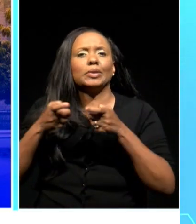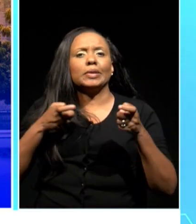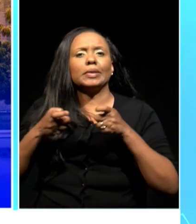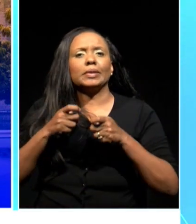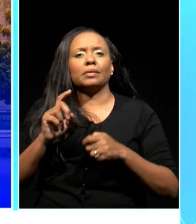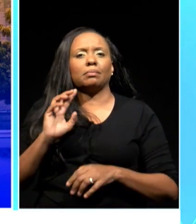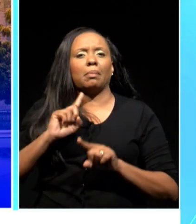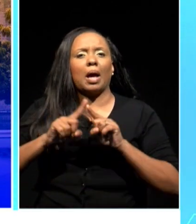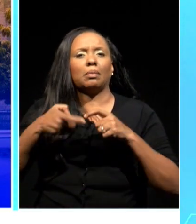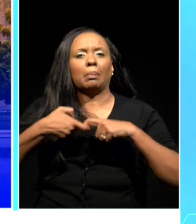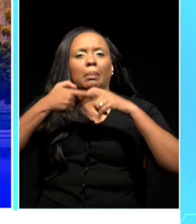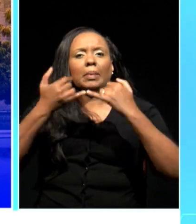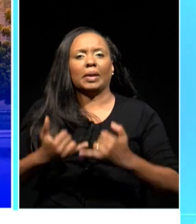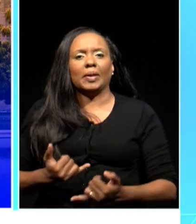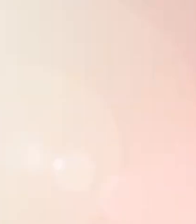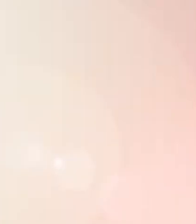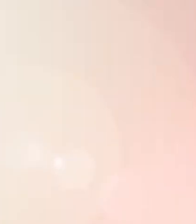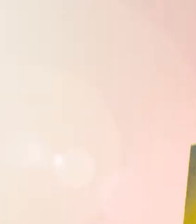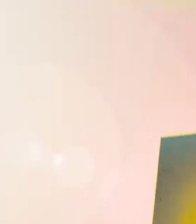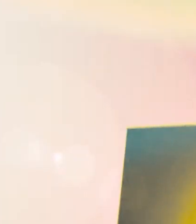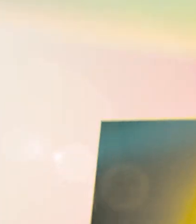first. Stay with us.